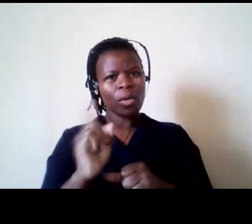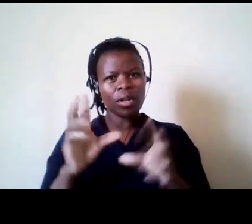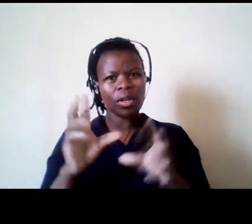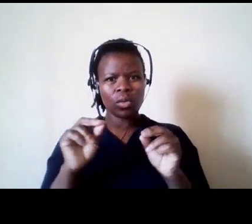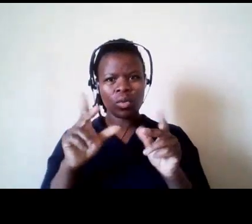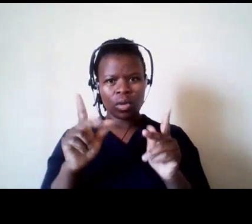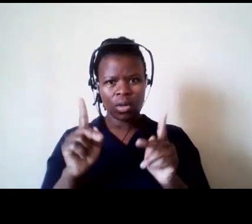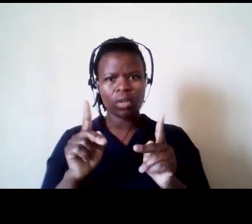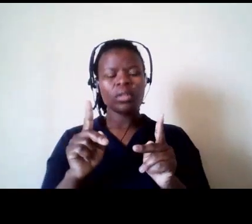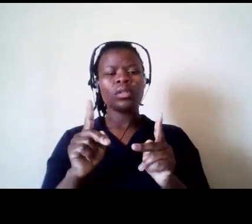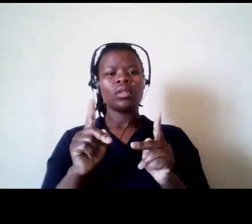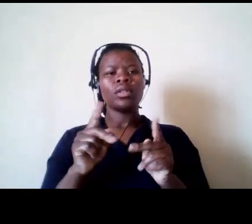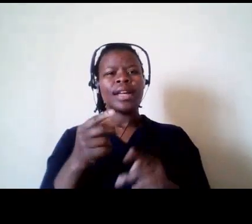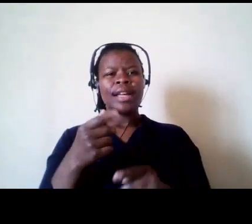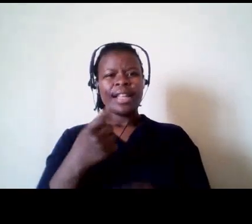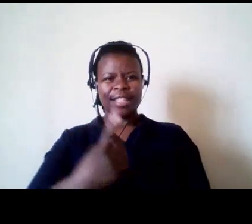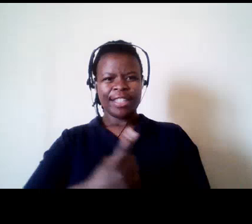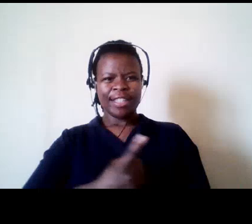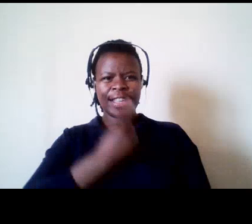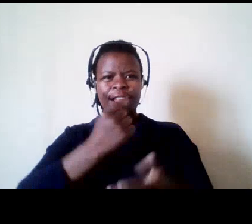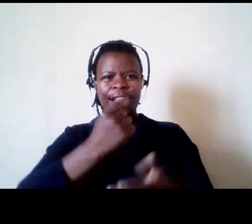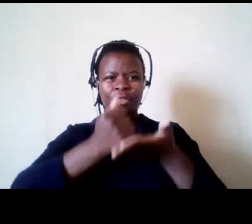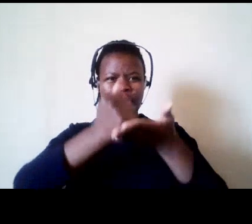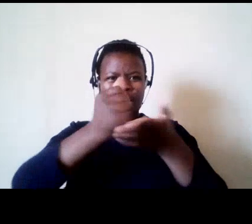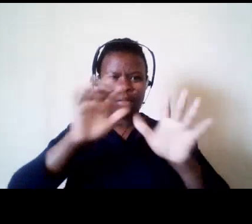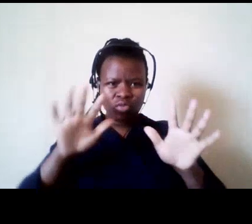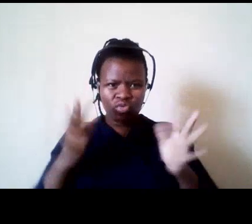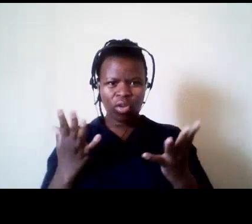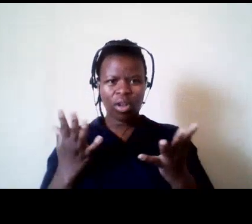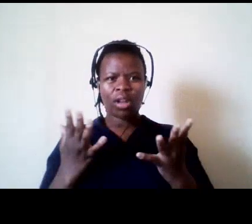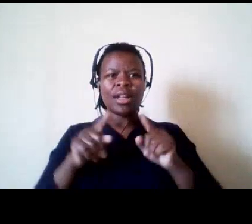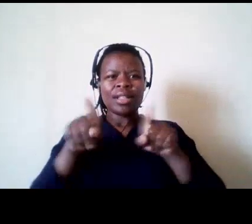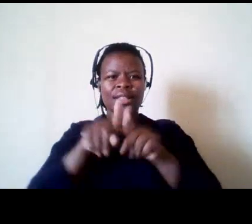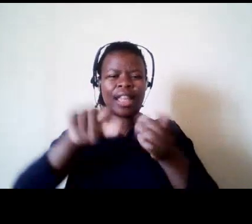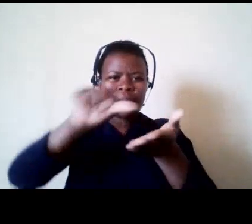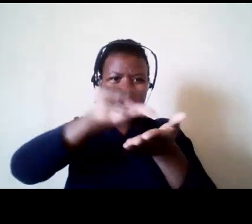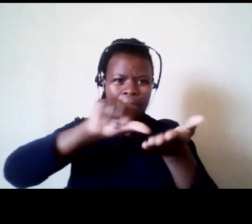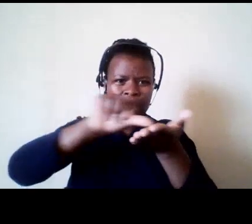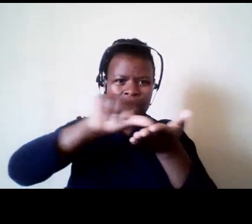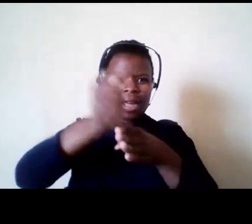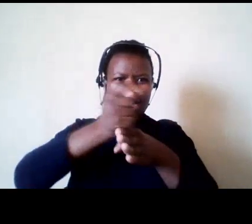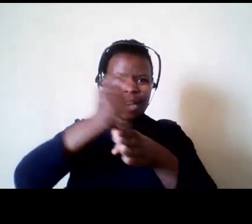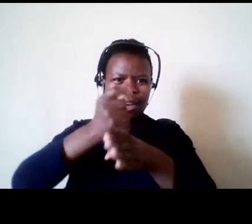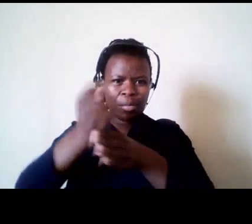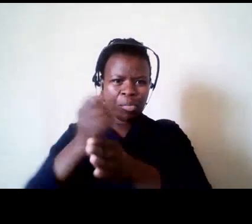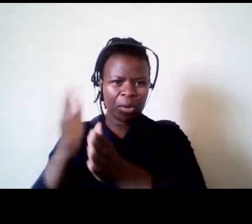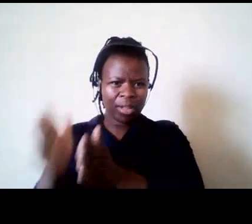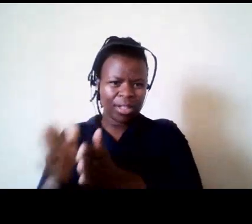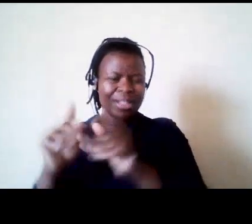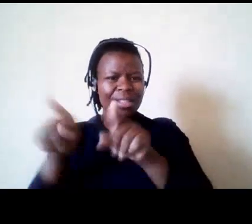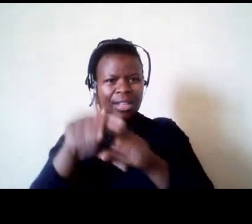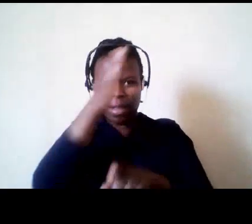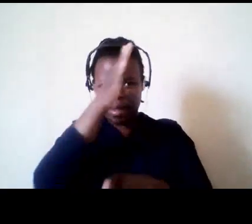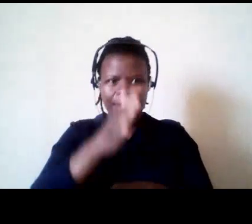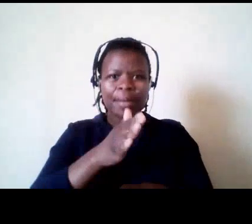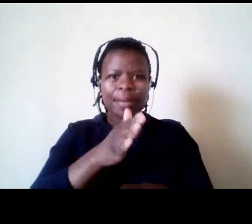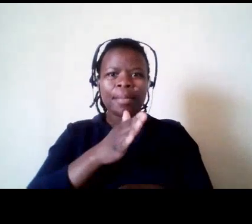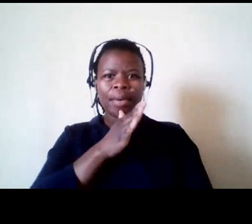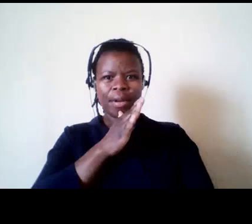self-help looks like, right? The medical practitioner, whereas with parents, and I mean, this is